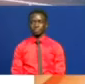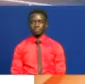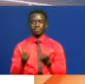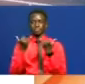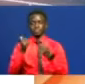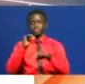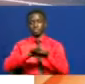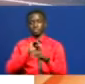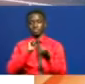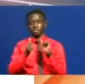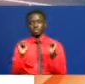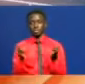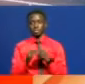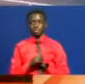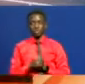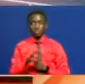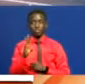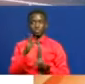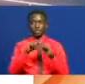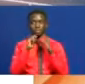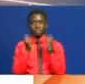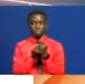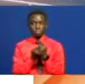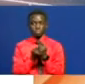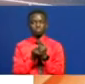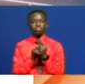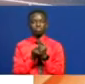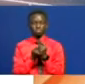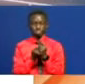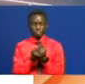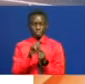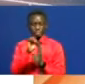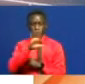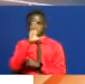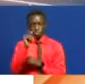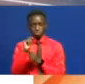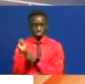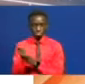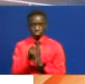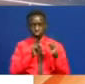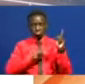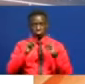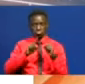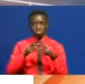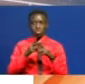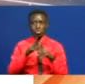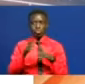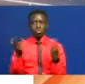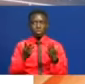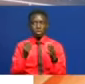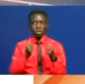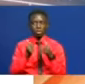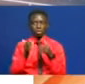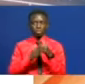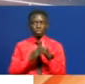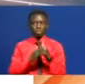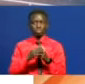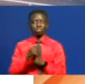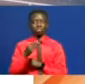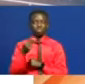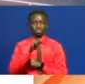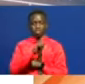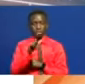get sporty the 14th leg of the kcb East Africa golf tour will be held at the ninth Hall machakos Golf Club this